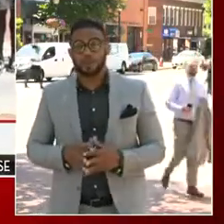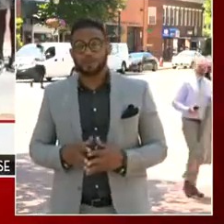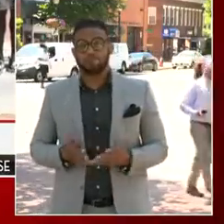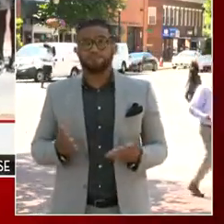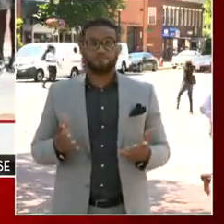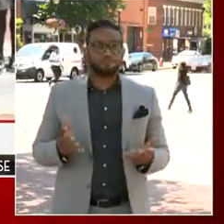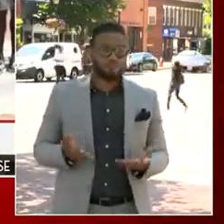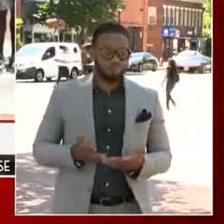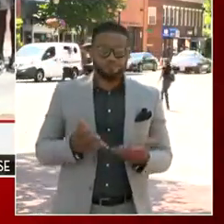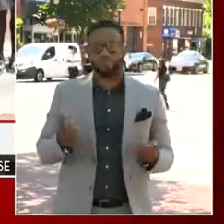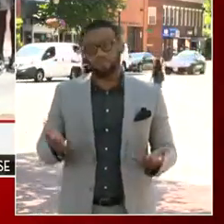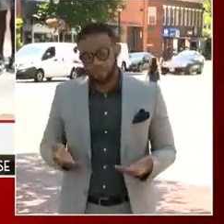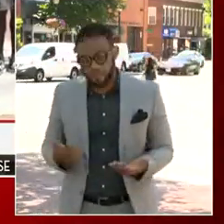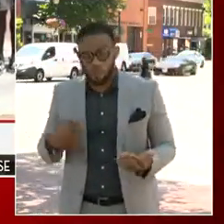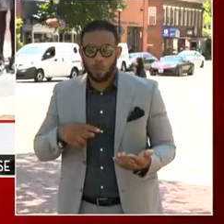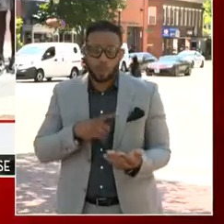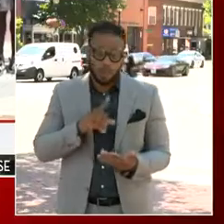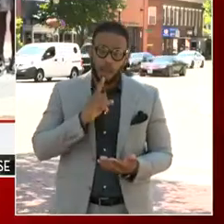are